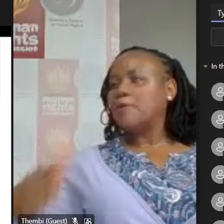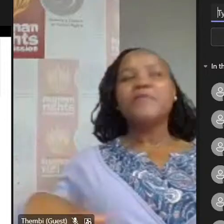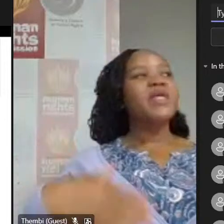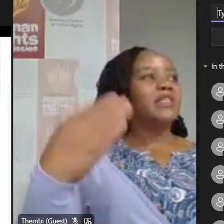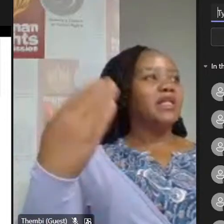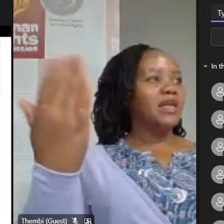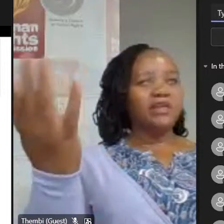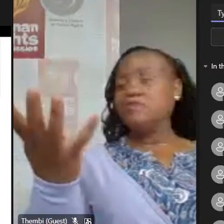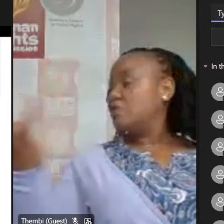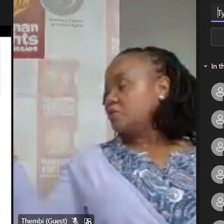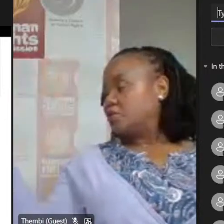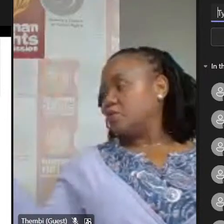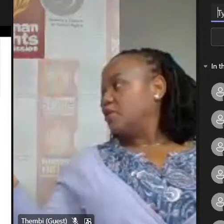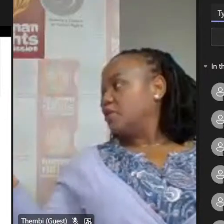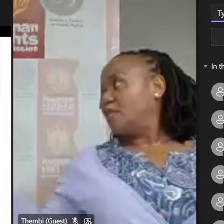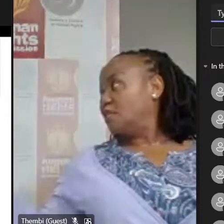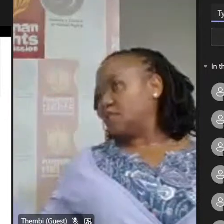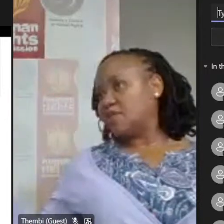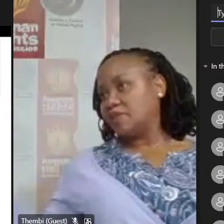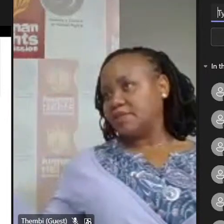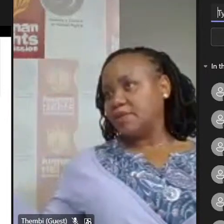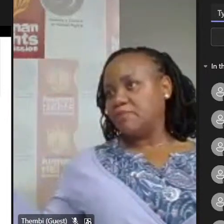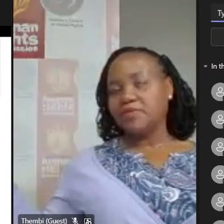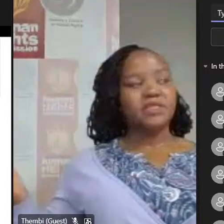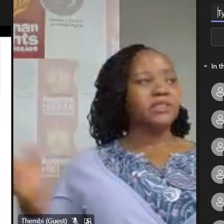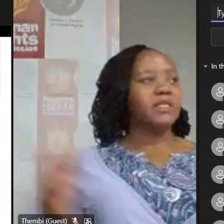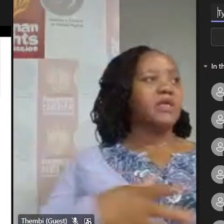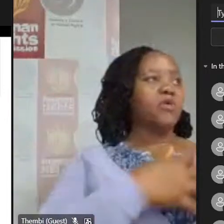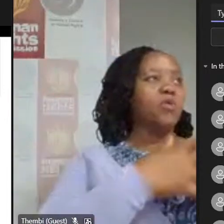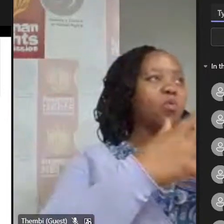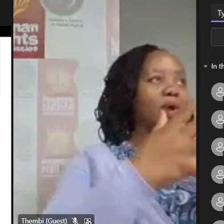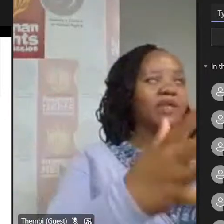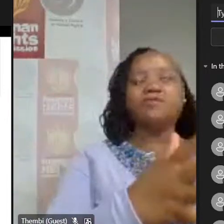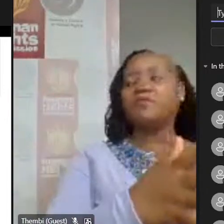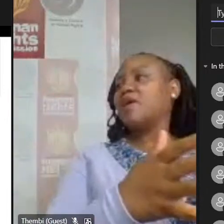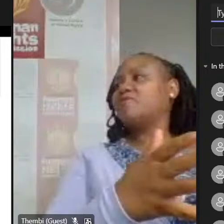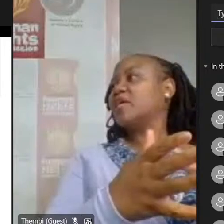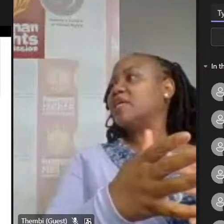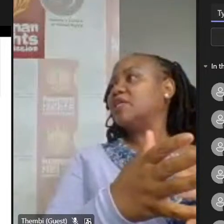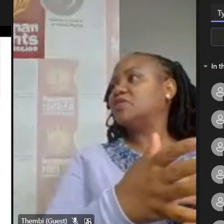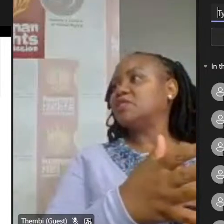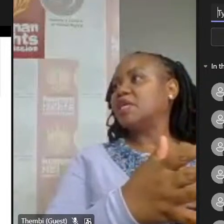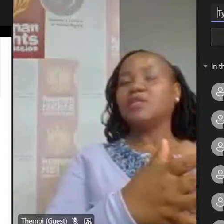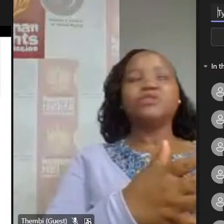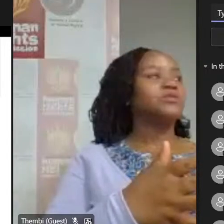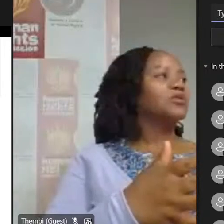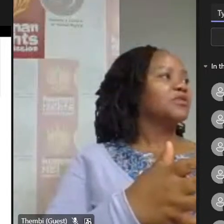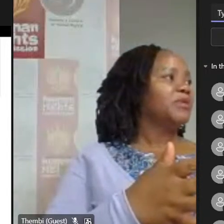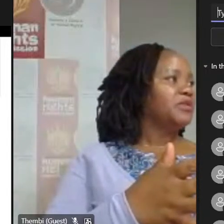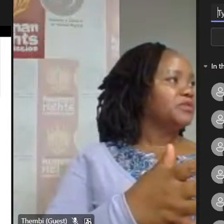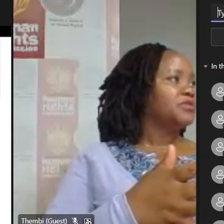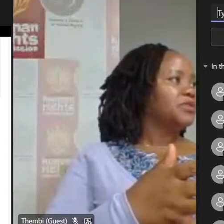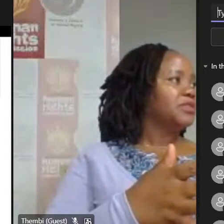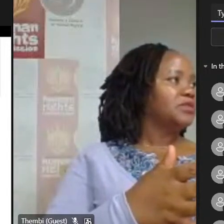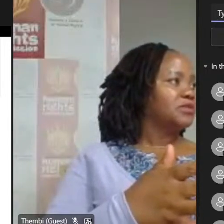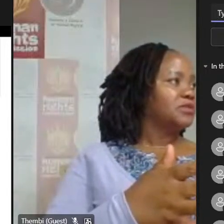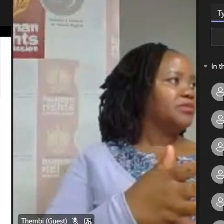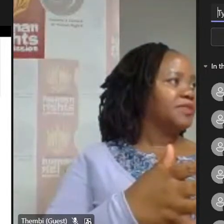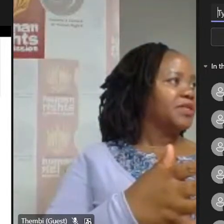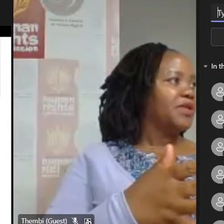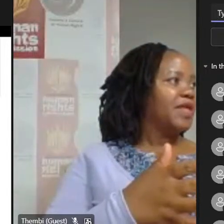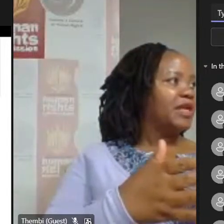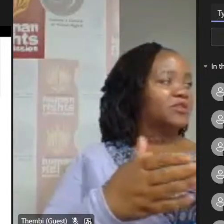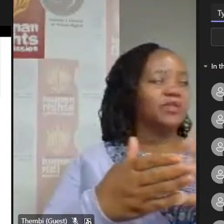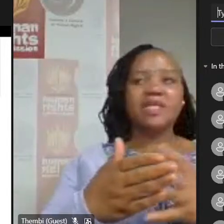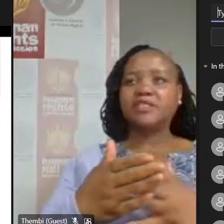saying if we were to go into literature, for example, there's wonderful African literature that should also be introduced into